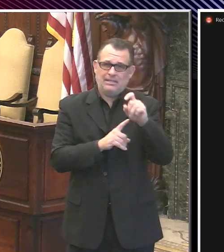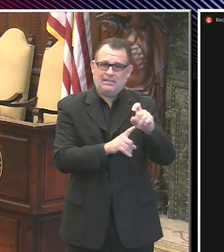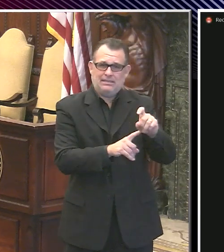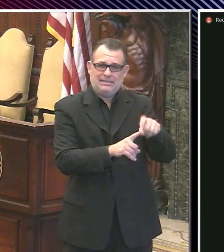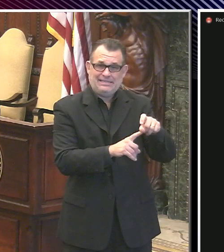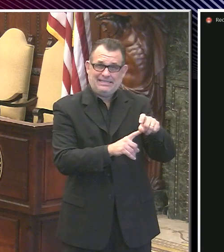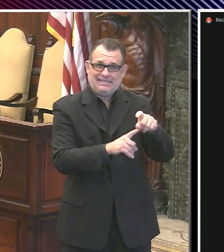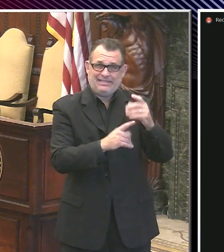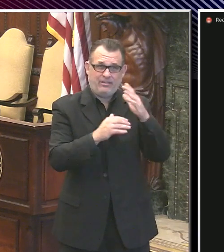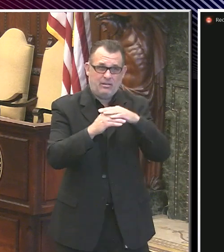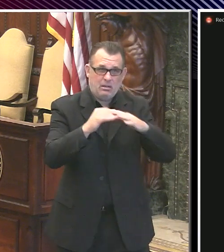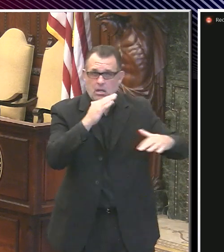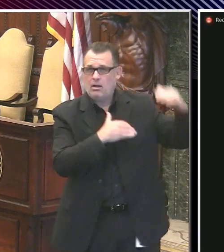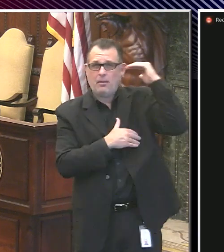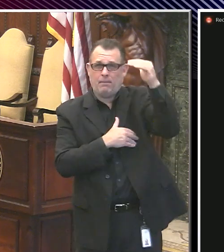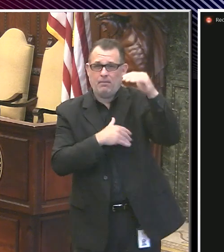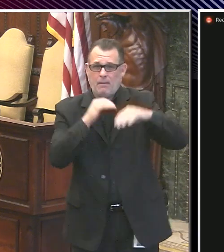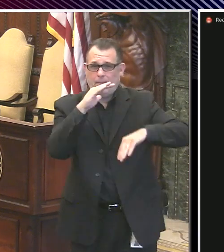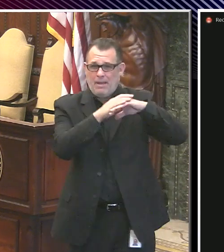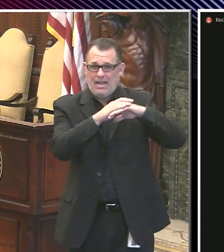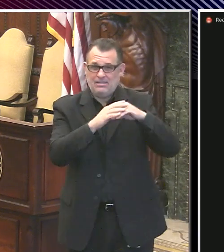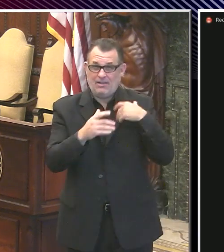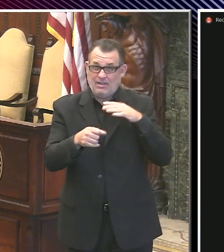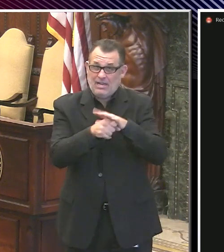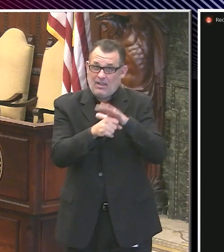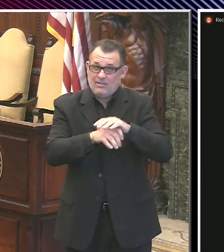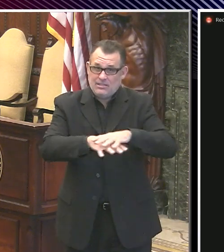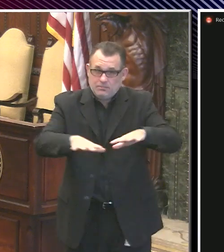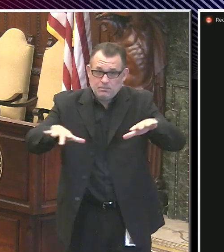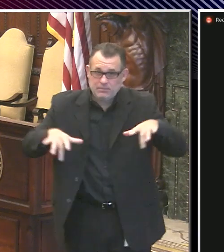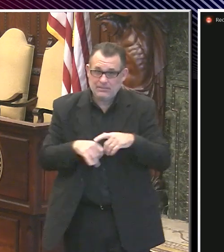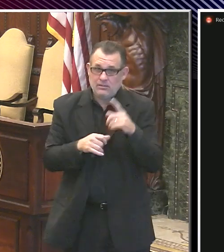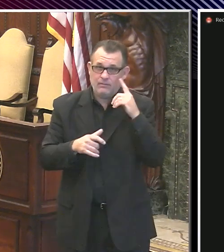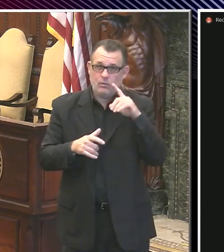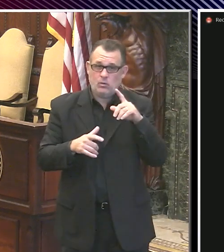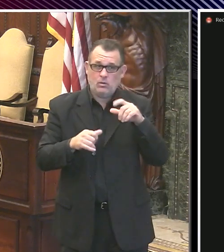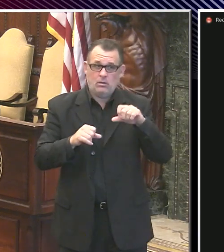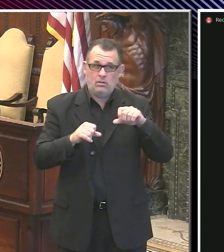ultimate capacity would be to be able to do this? And just another,